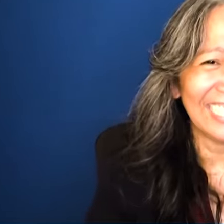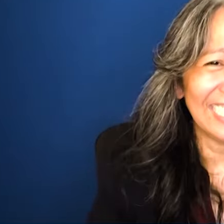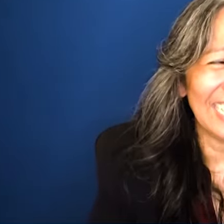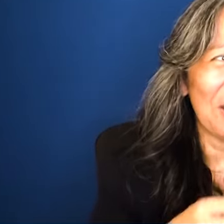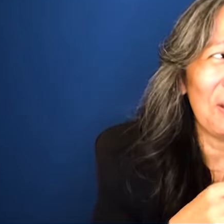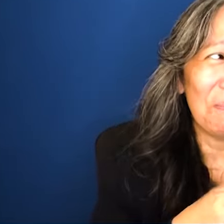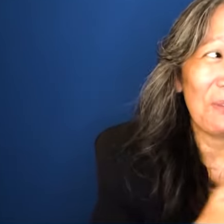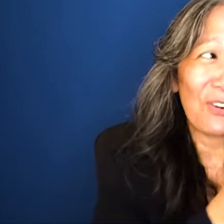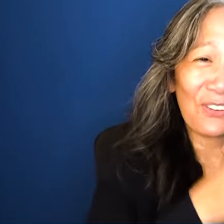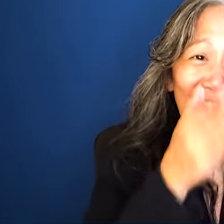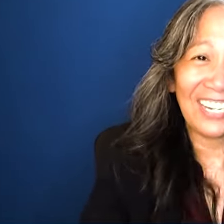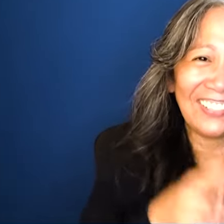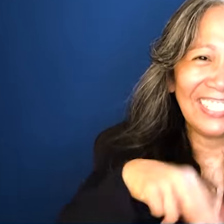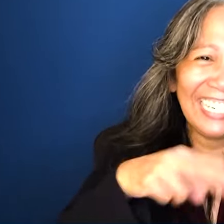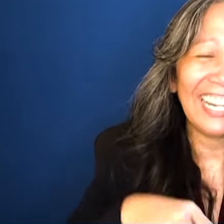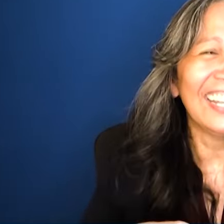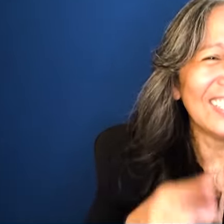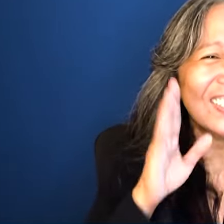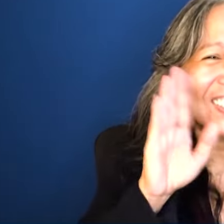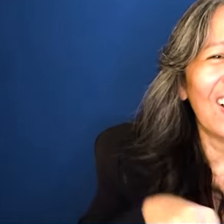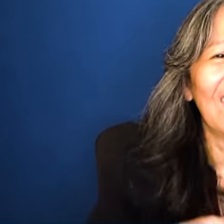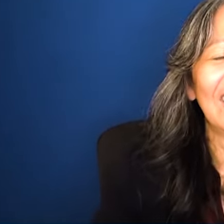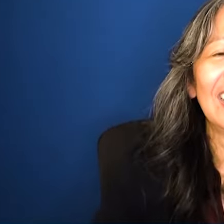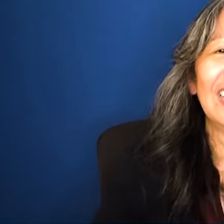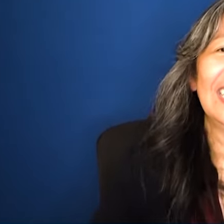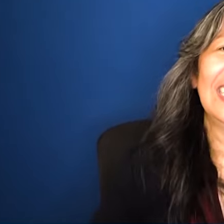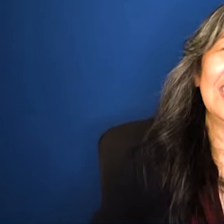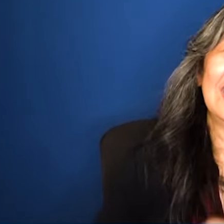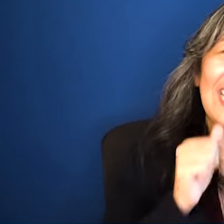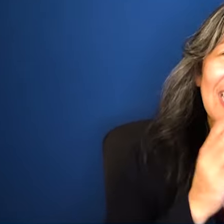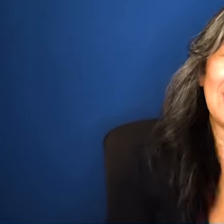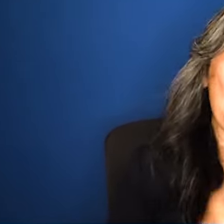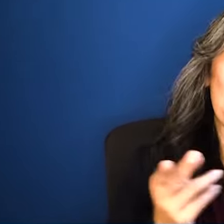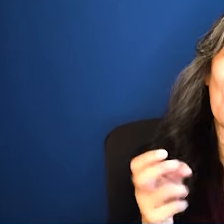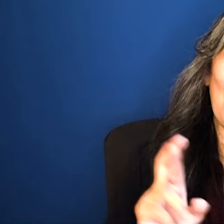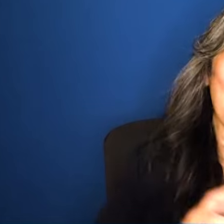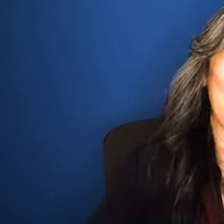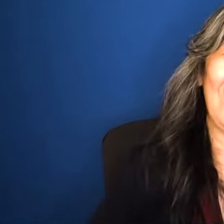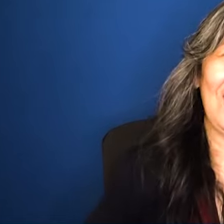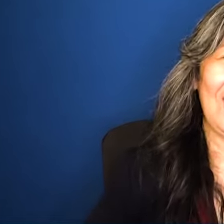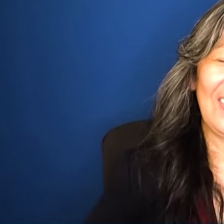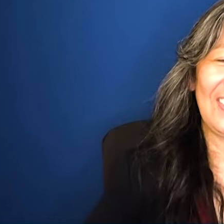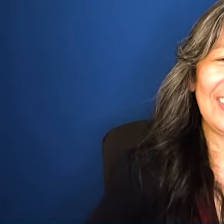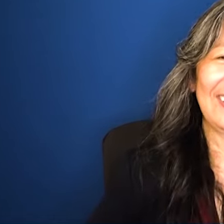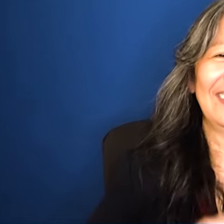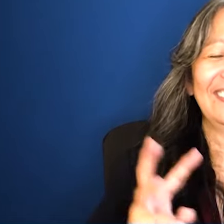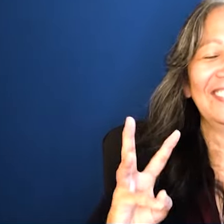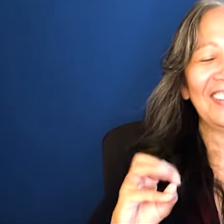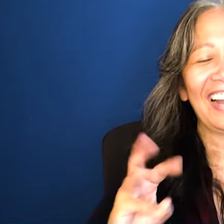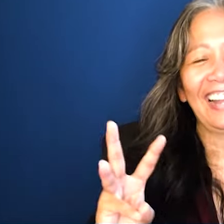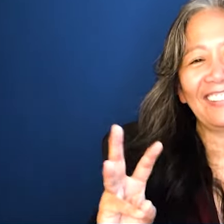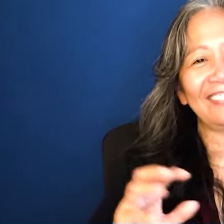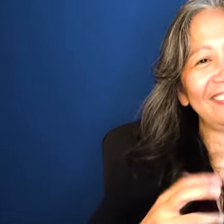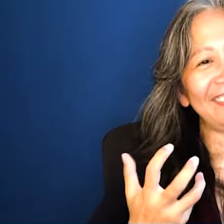you can finish reading this. But, you know, it didn't stop her. Wow.